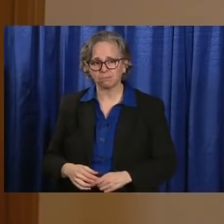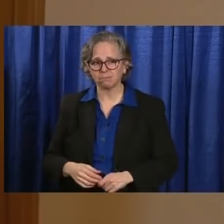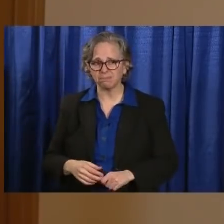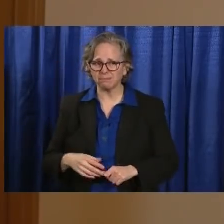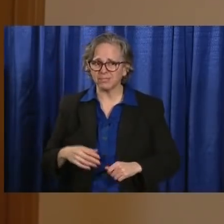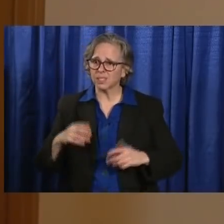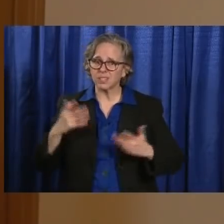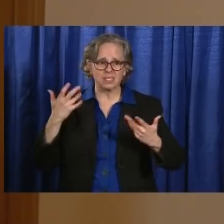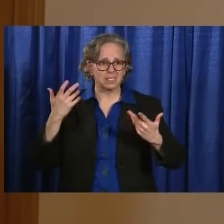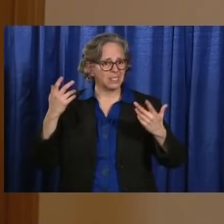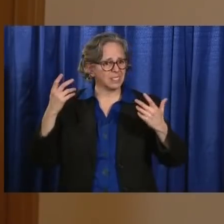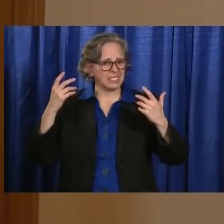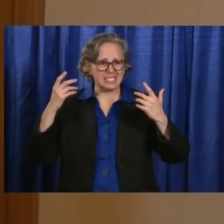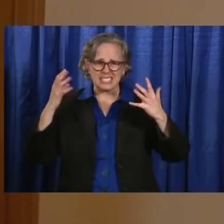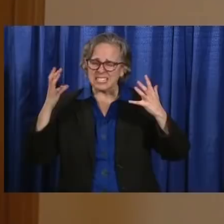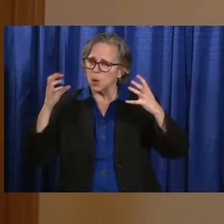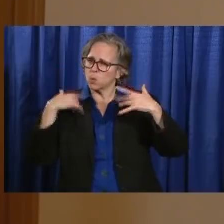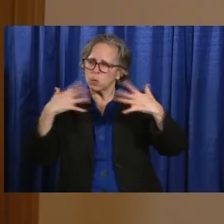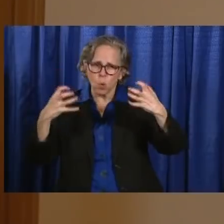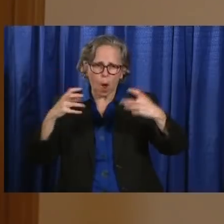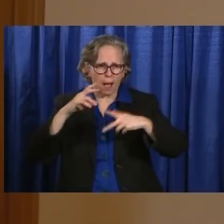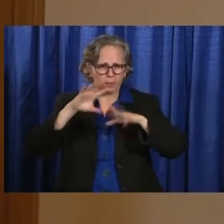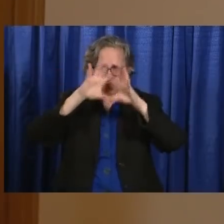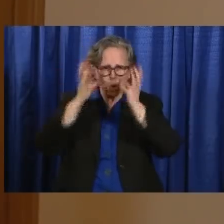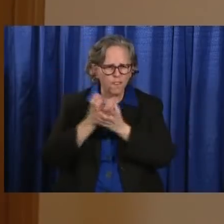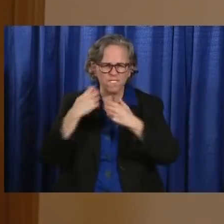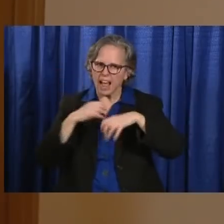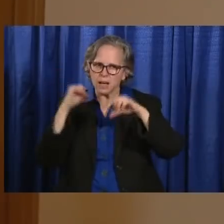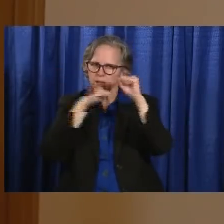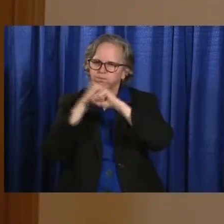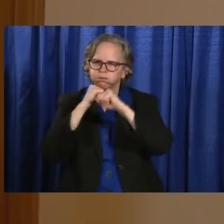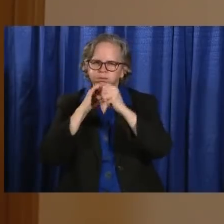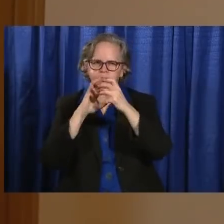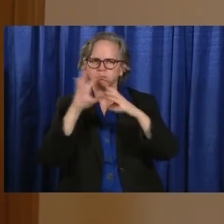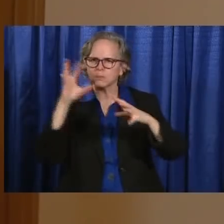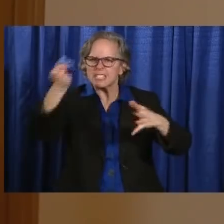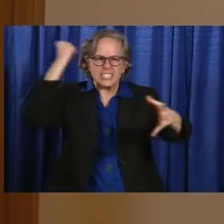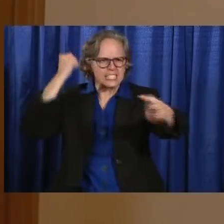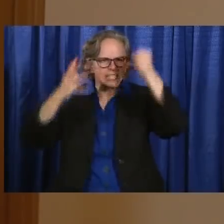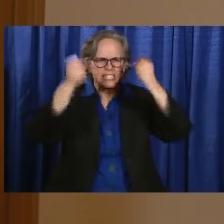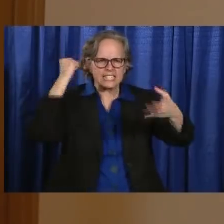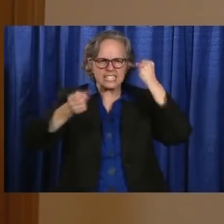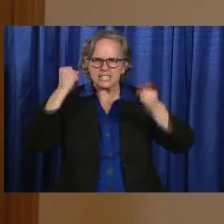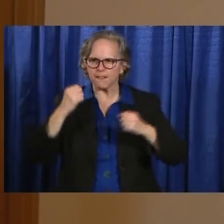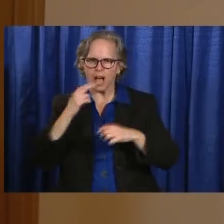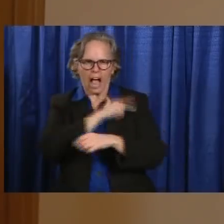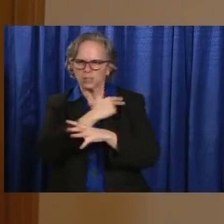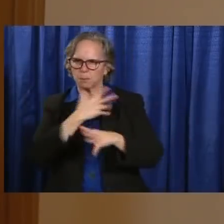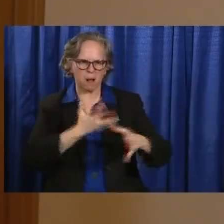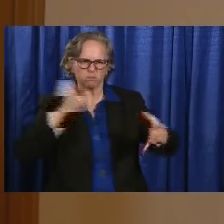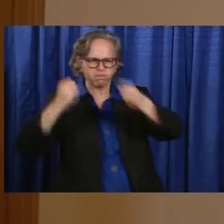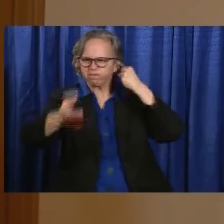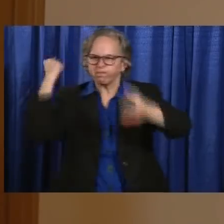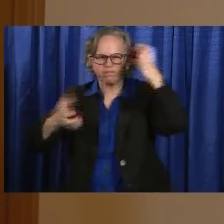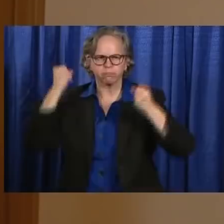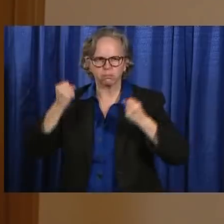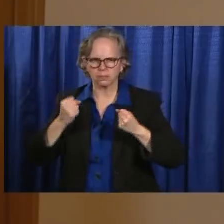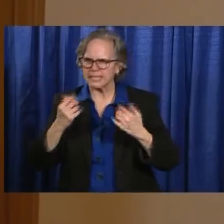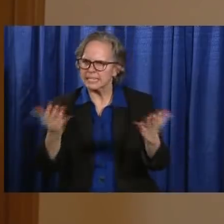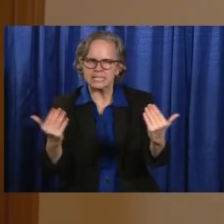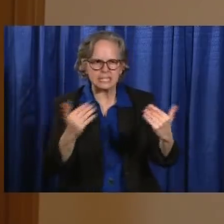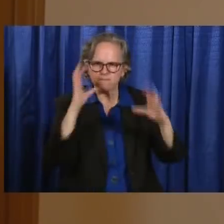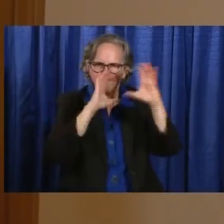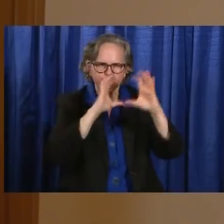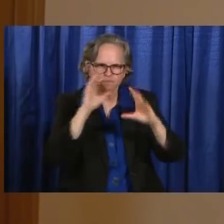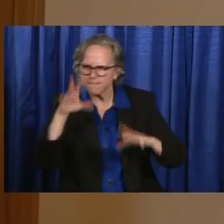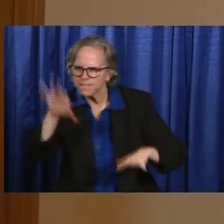these. Our hospitals are fighting. We're fighting to get testing equipment. We're fighting to get these made. We're fighting to find ways.